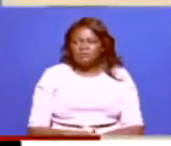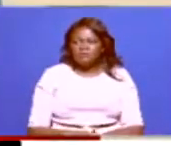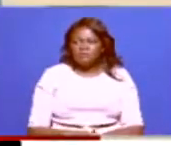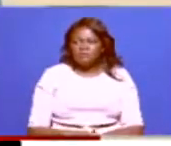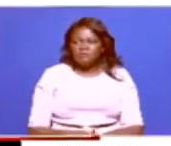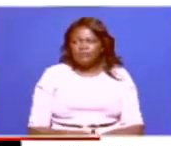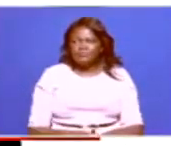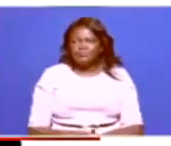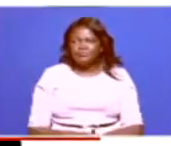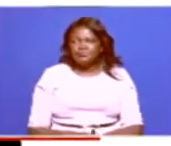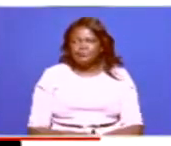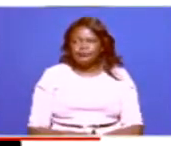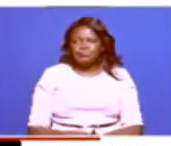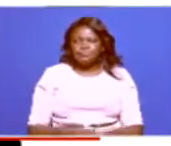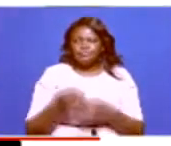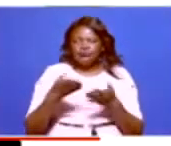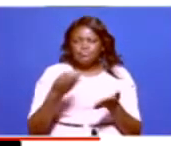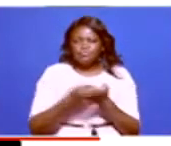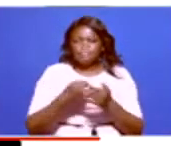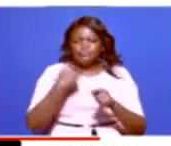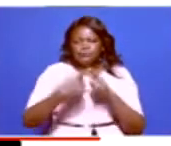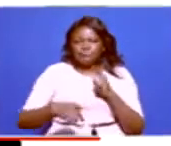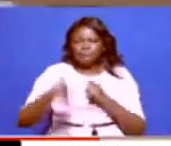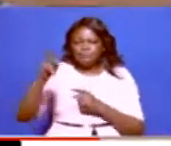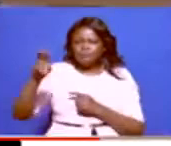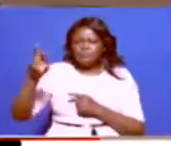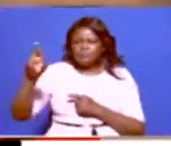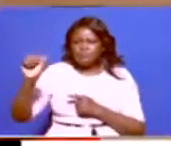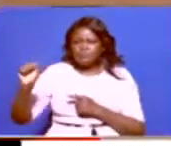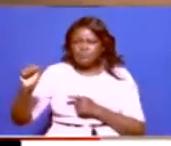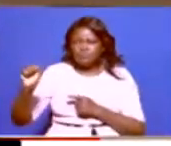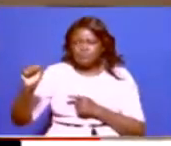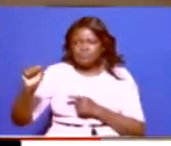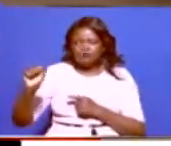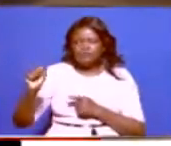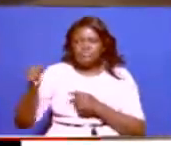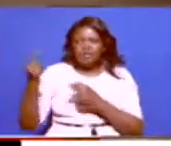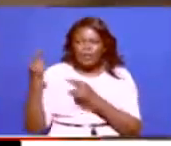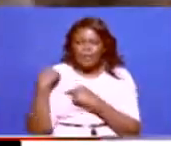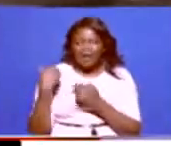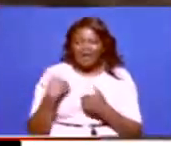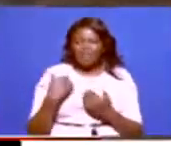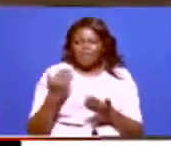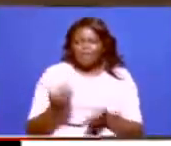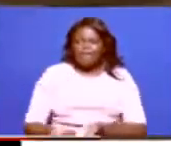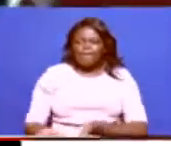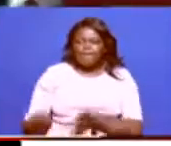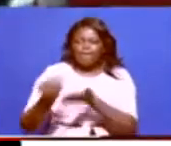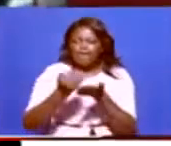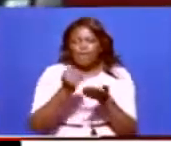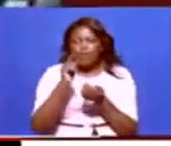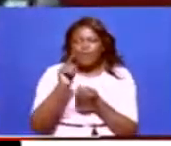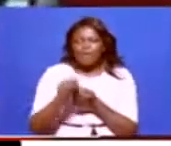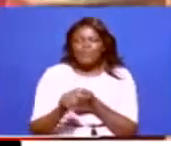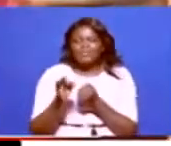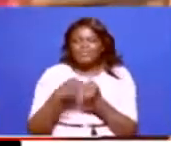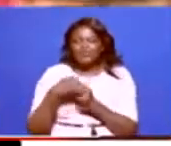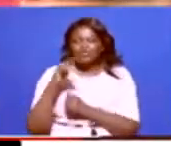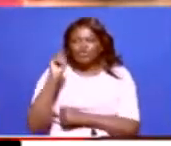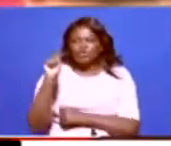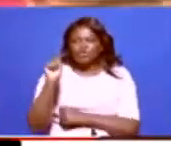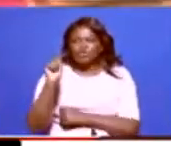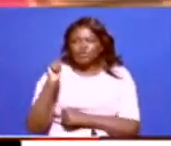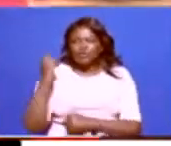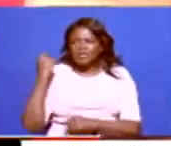In the current financial year, the Kenya Revenue Authority has been tasked with collecting 1.8 trillion shillings. In this year's